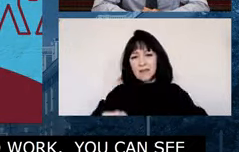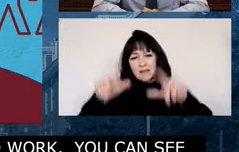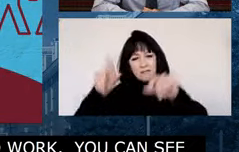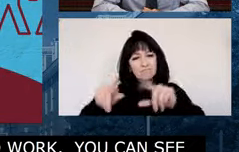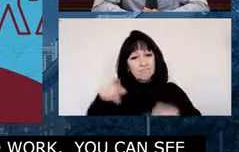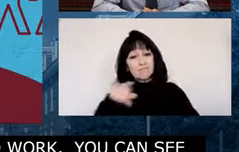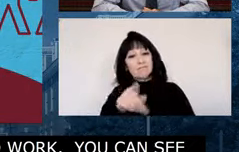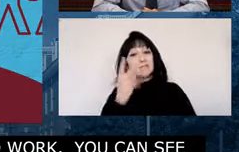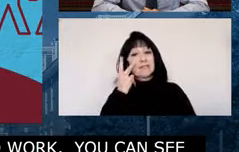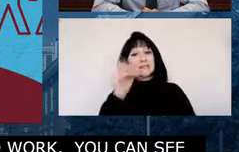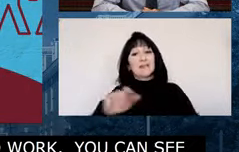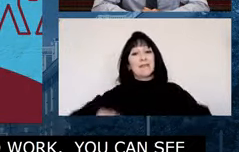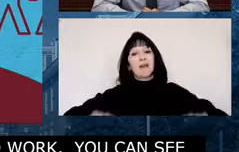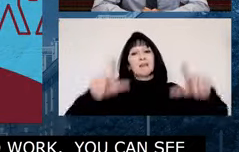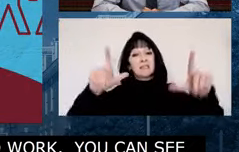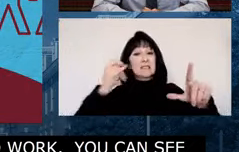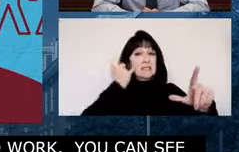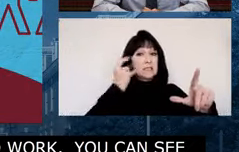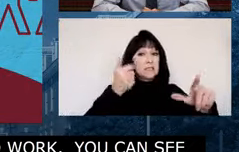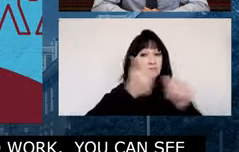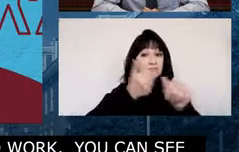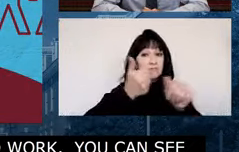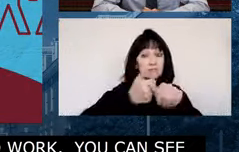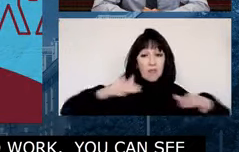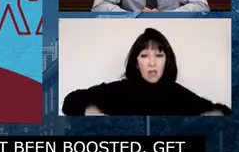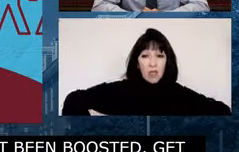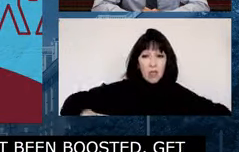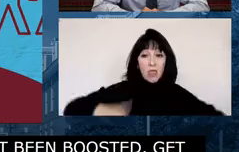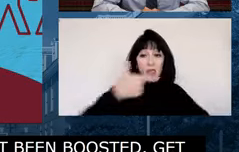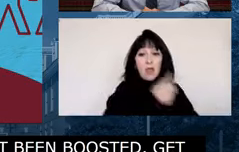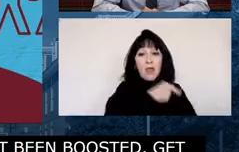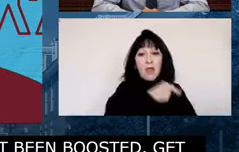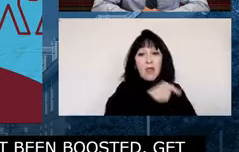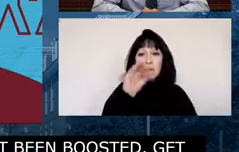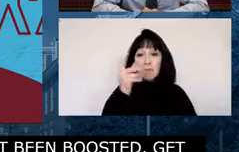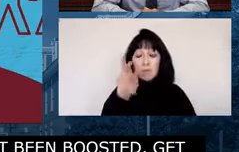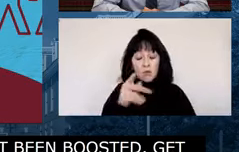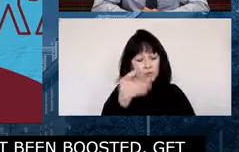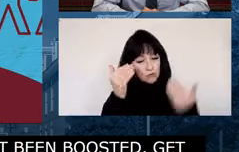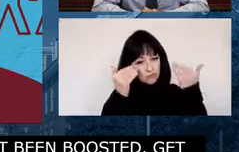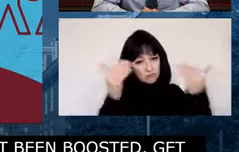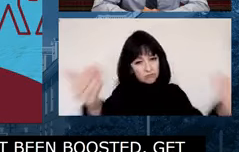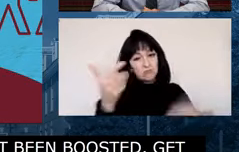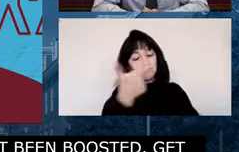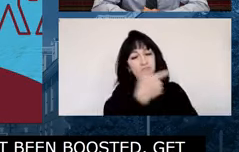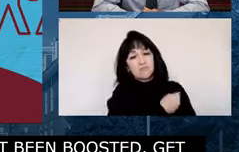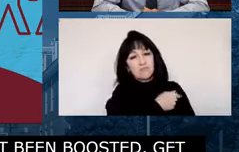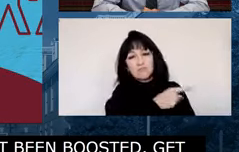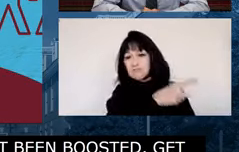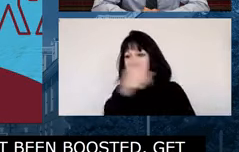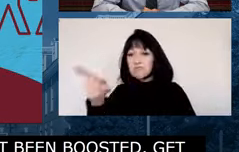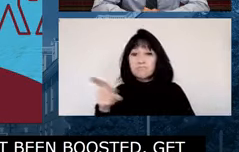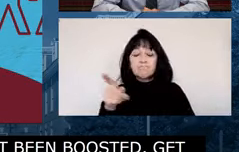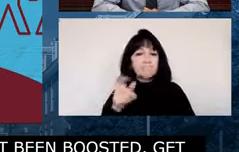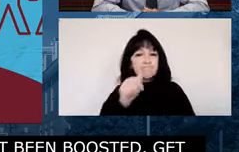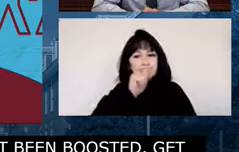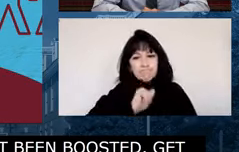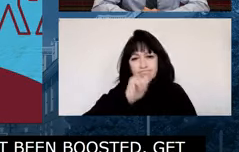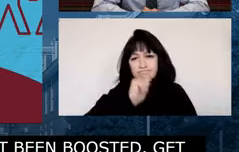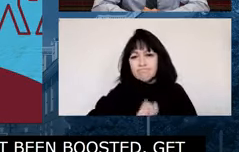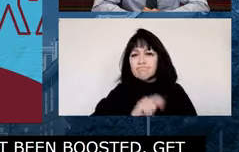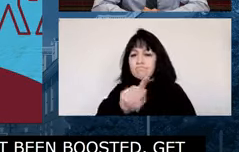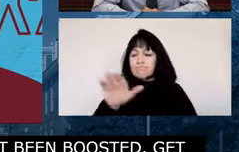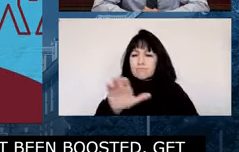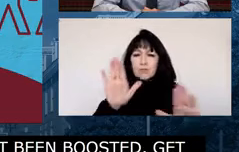boosted. If you haven't been vaccinated, get vaccinated. Hang in there with us. You've been doing great with wearing masks indoors.